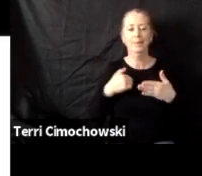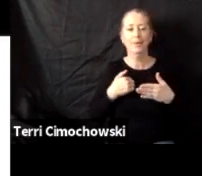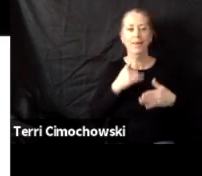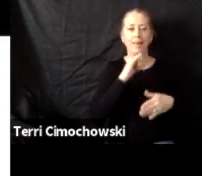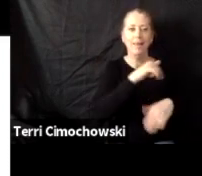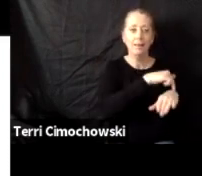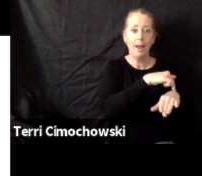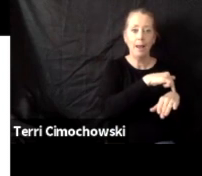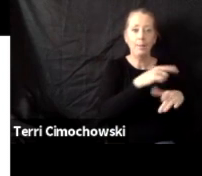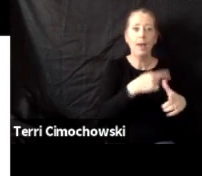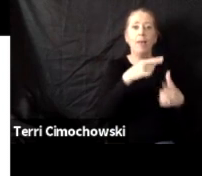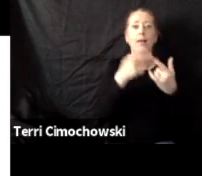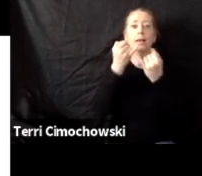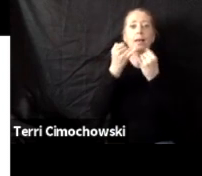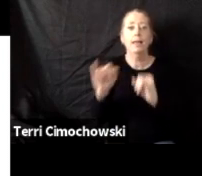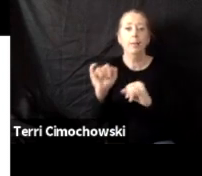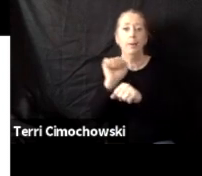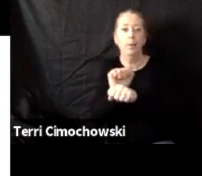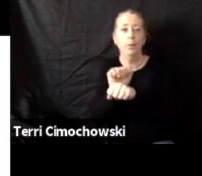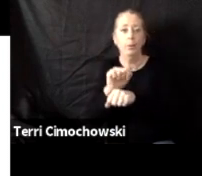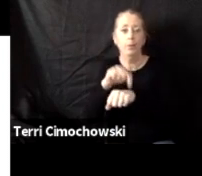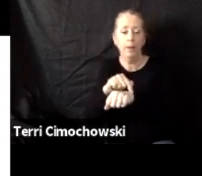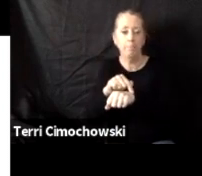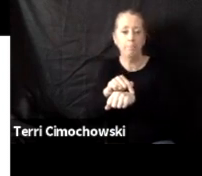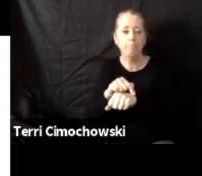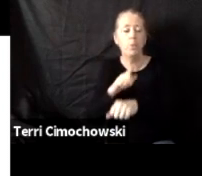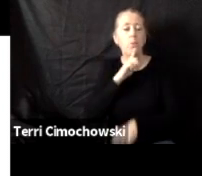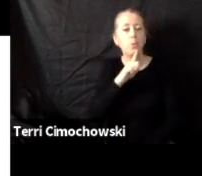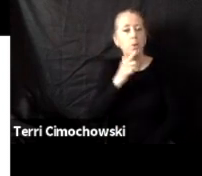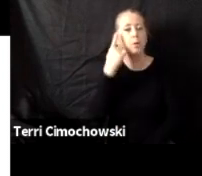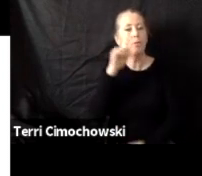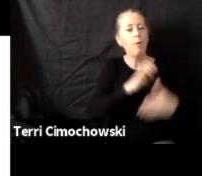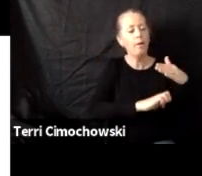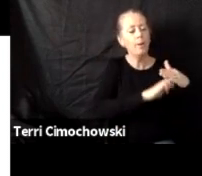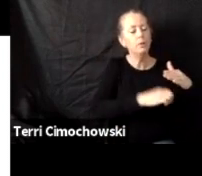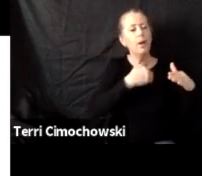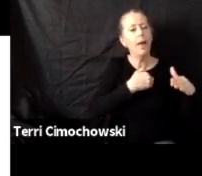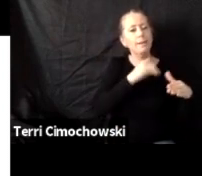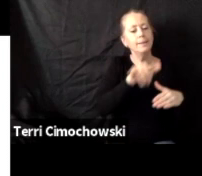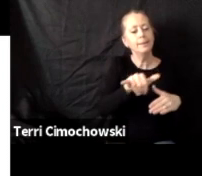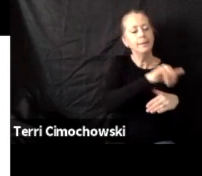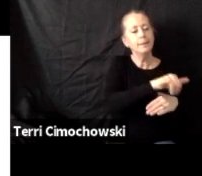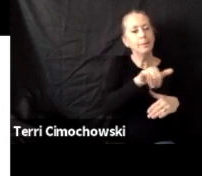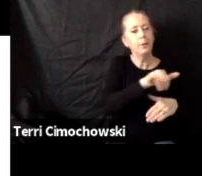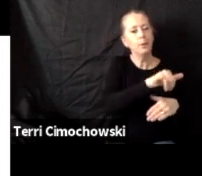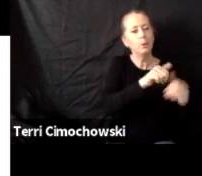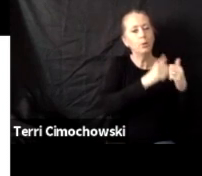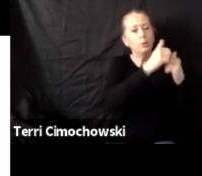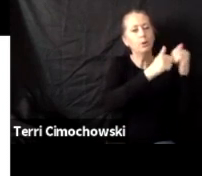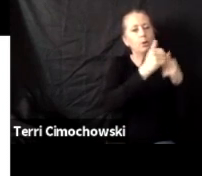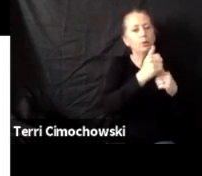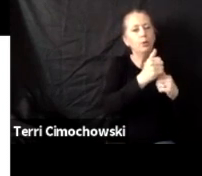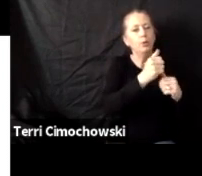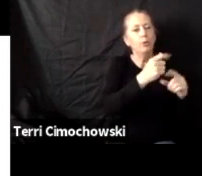and then independent work time, there's really for elementary a very similar structure to what you see in Digital